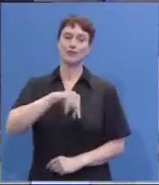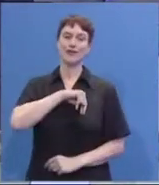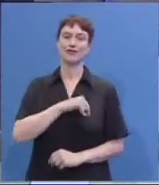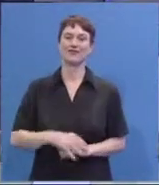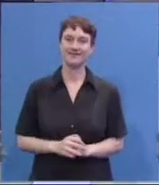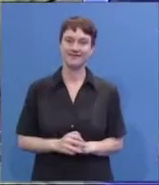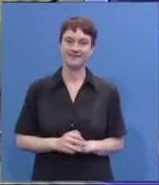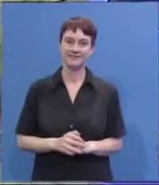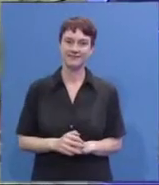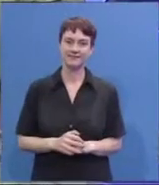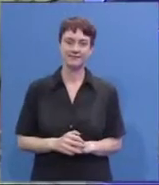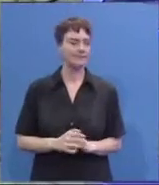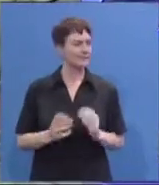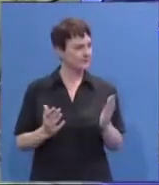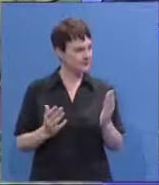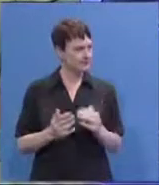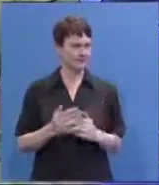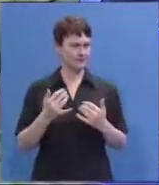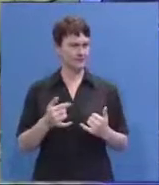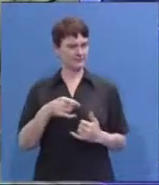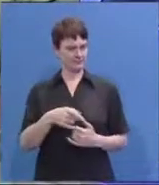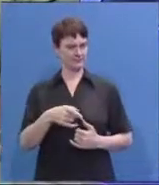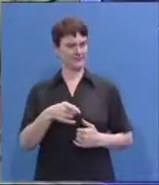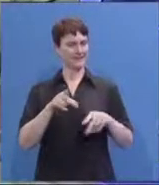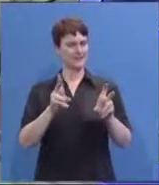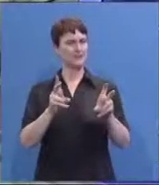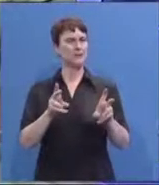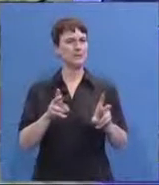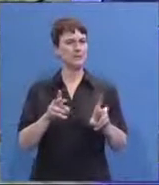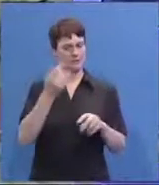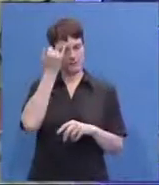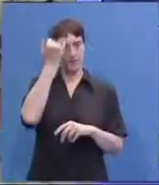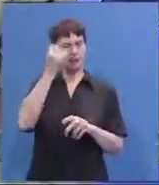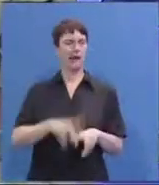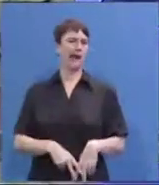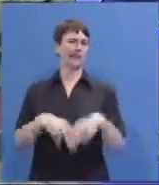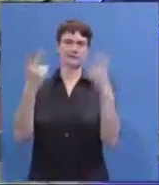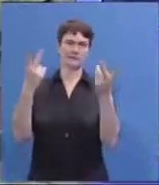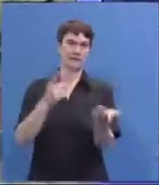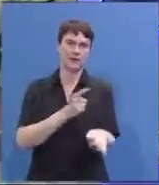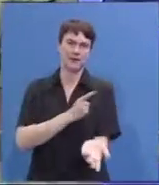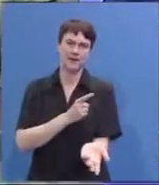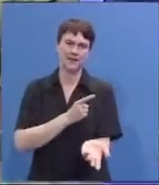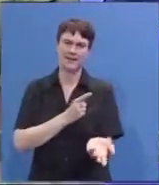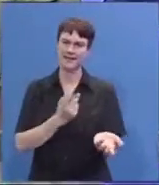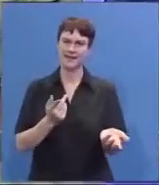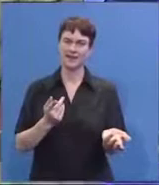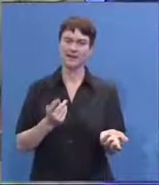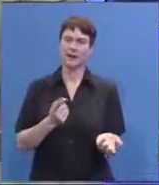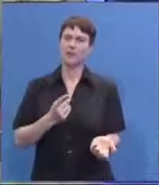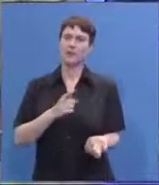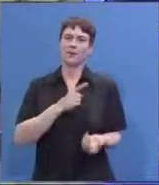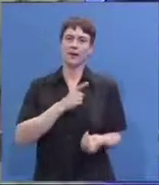Why was this a revolutionary idea and a path to follow, Milan,